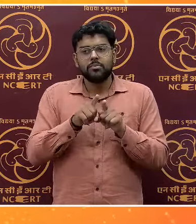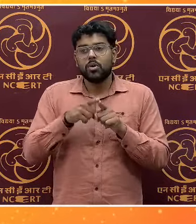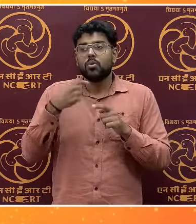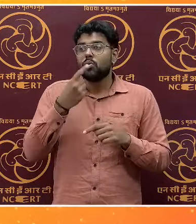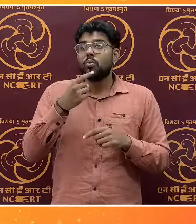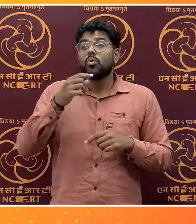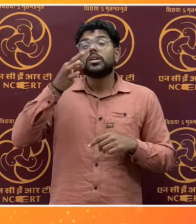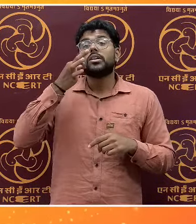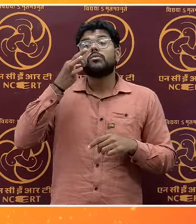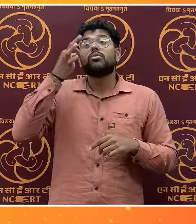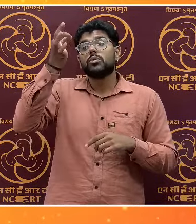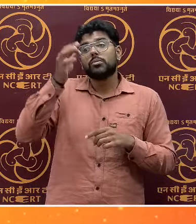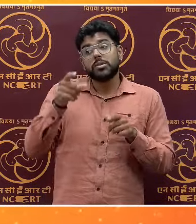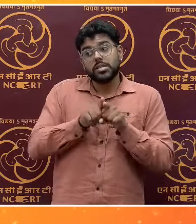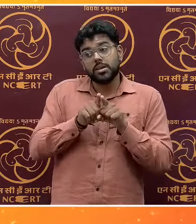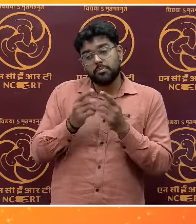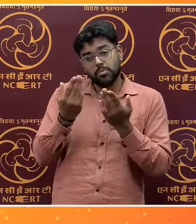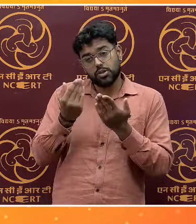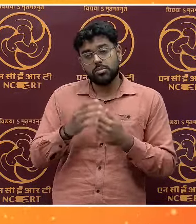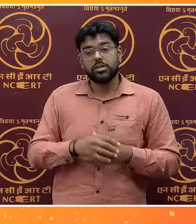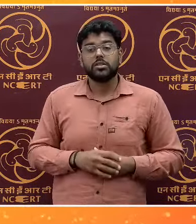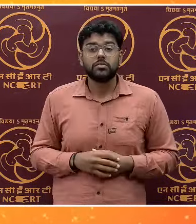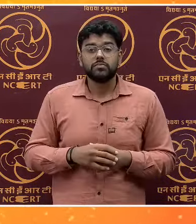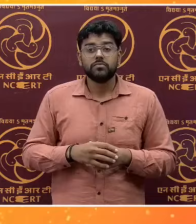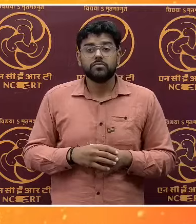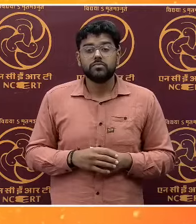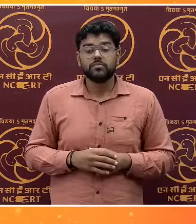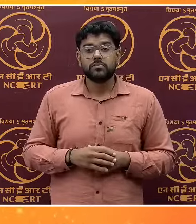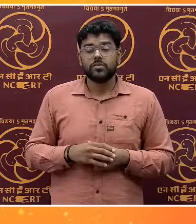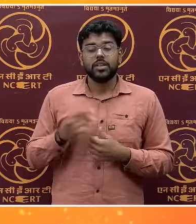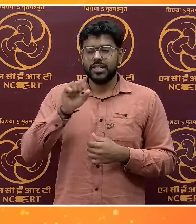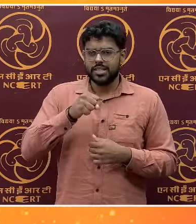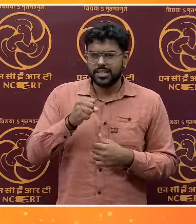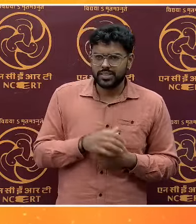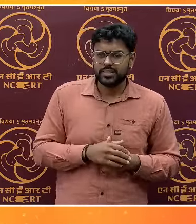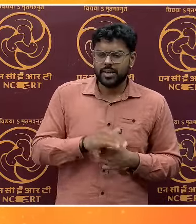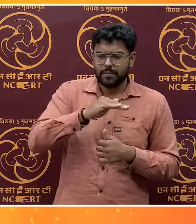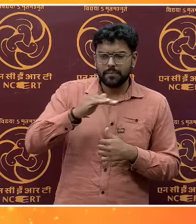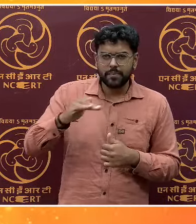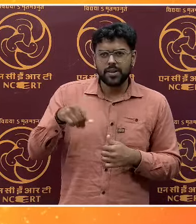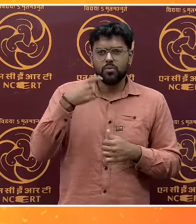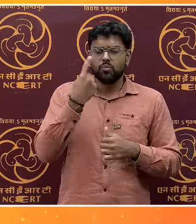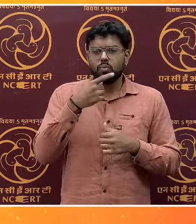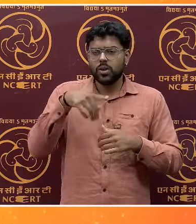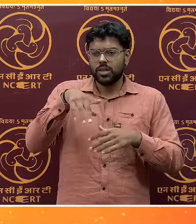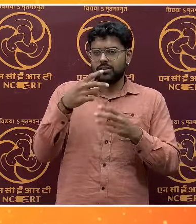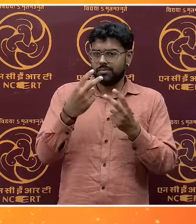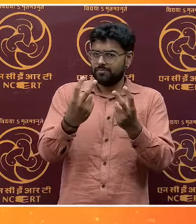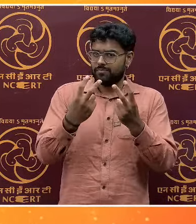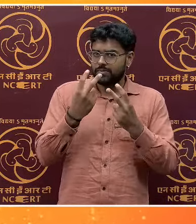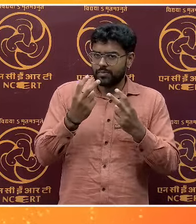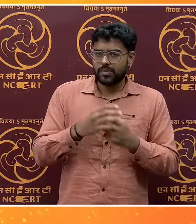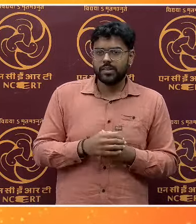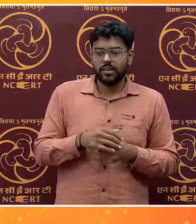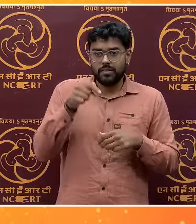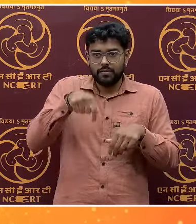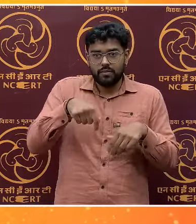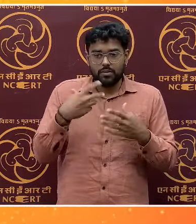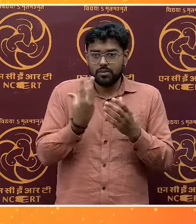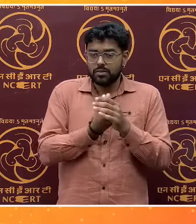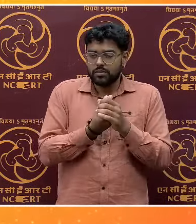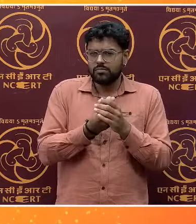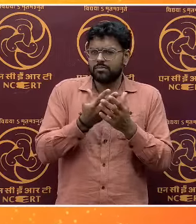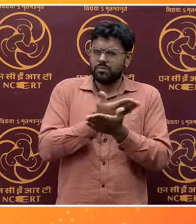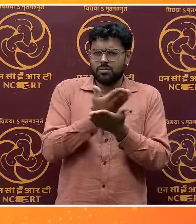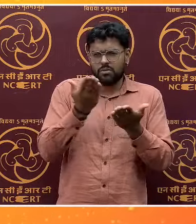be next in that place. Of course, so our, little learners, young learners who are watching us, you're studying in school. I'm